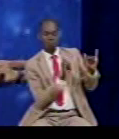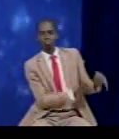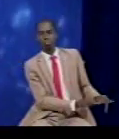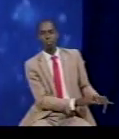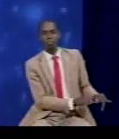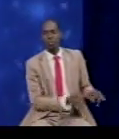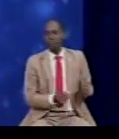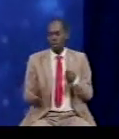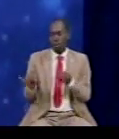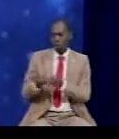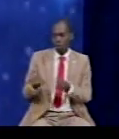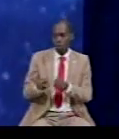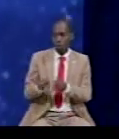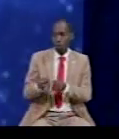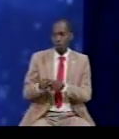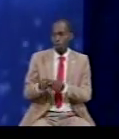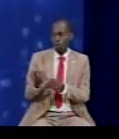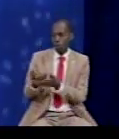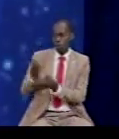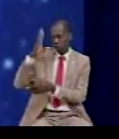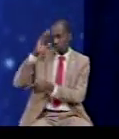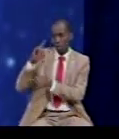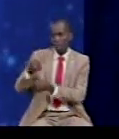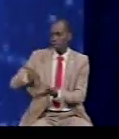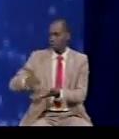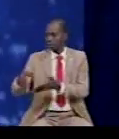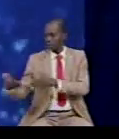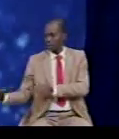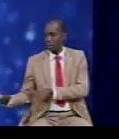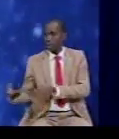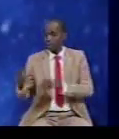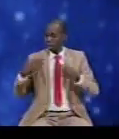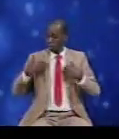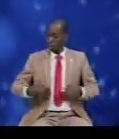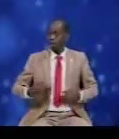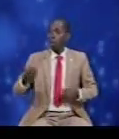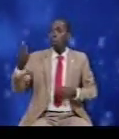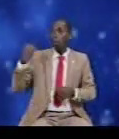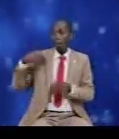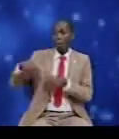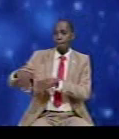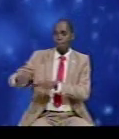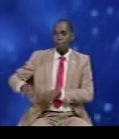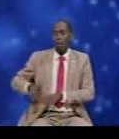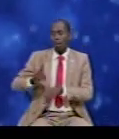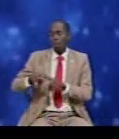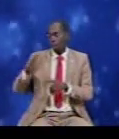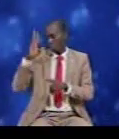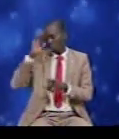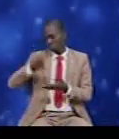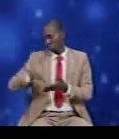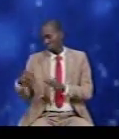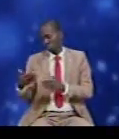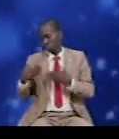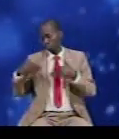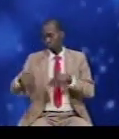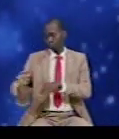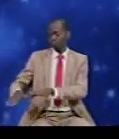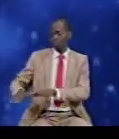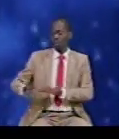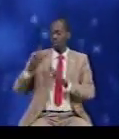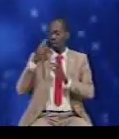rich man died, and he was buried. It's the body that was buried, but then he lifted up his eyes in hell,